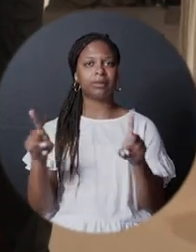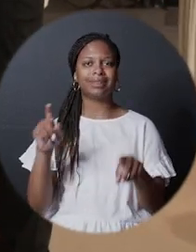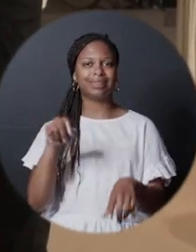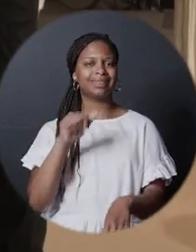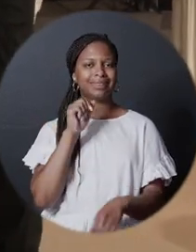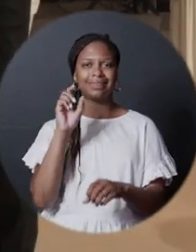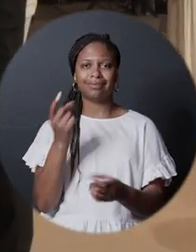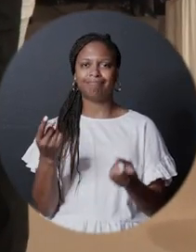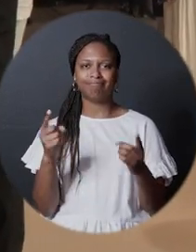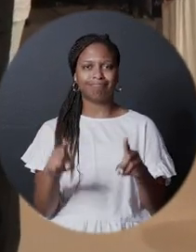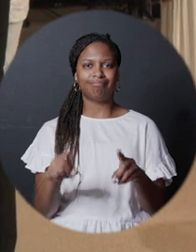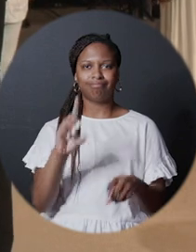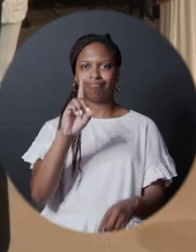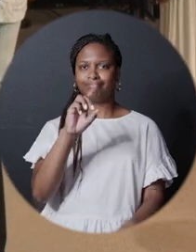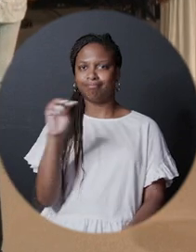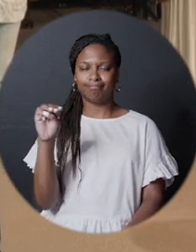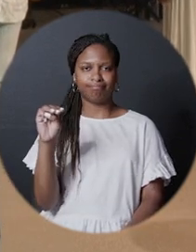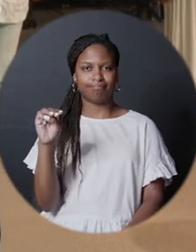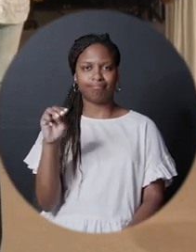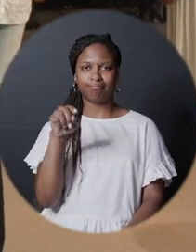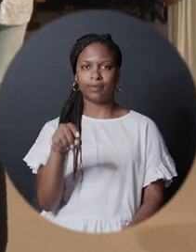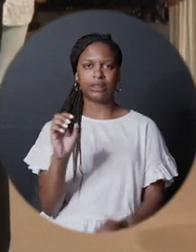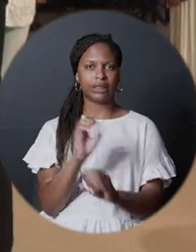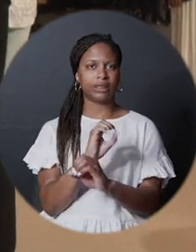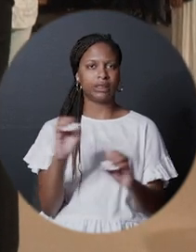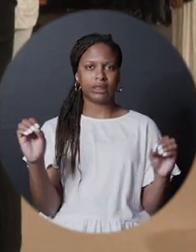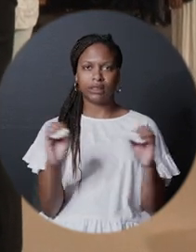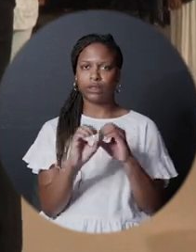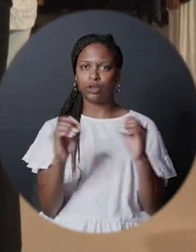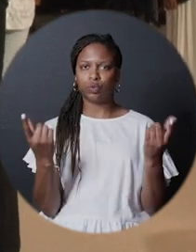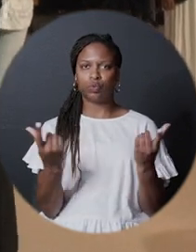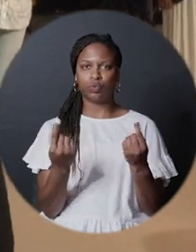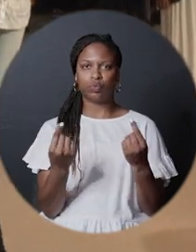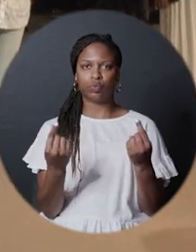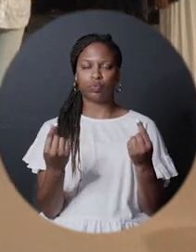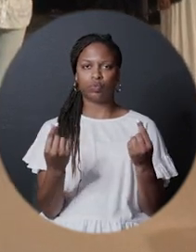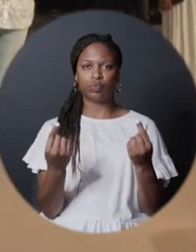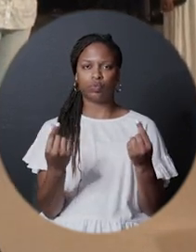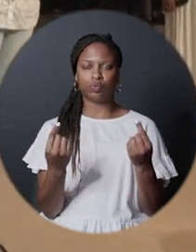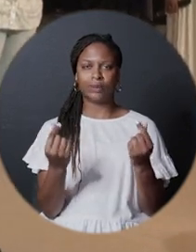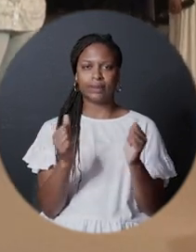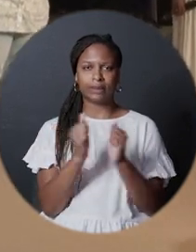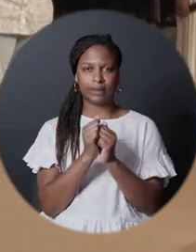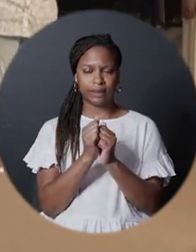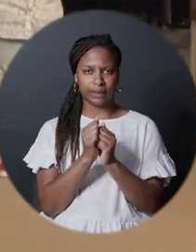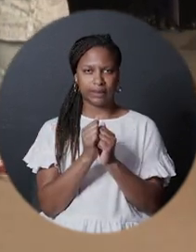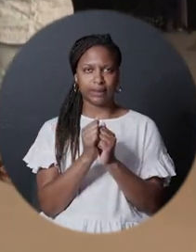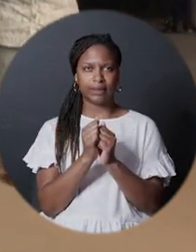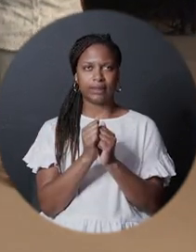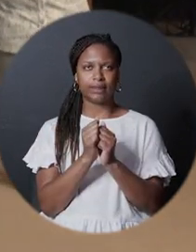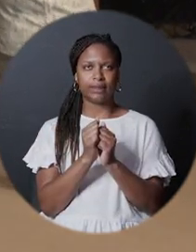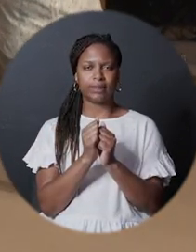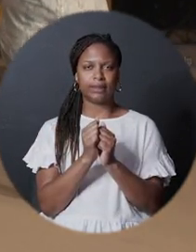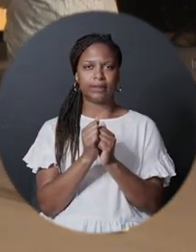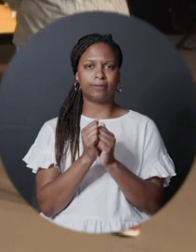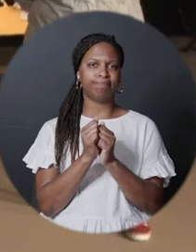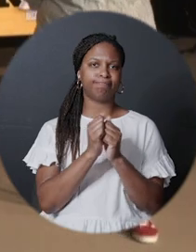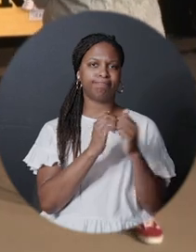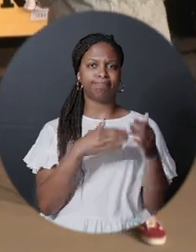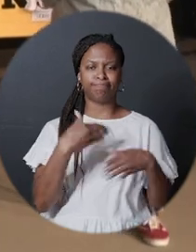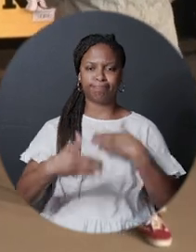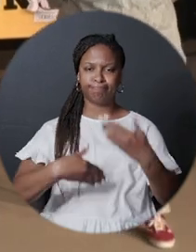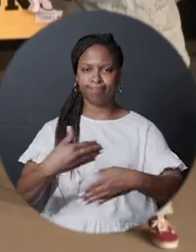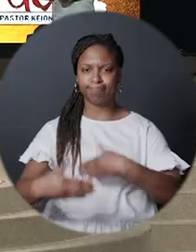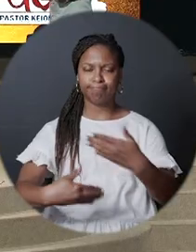season. This didn't have nothing to do with a direct message. This didn't have nothing to do with